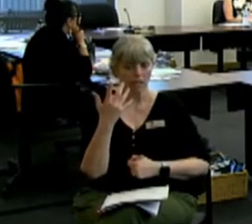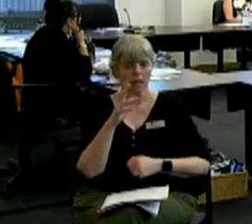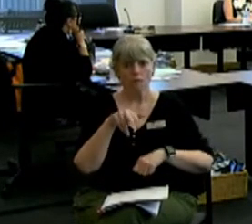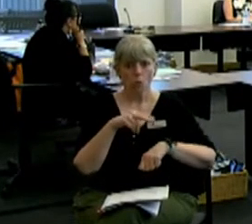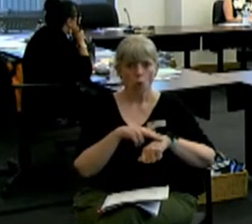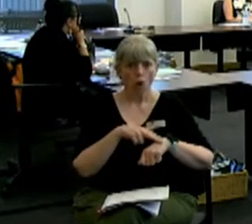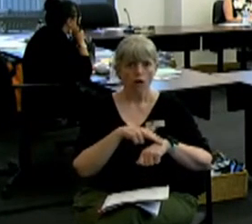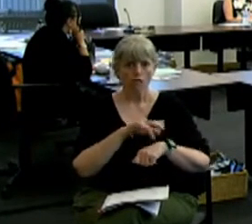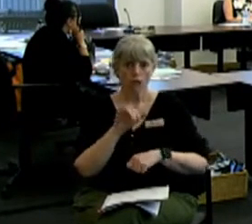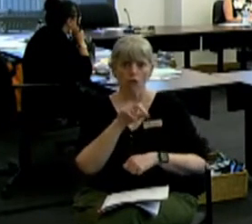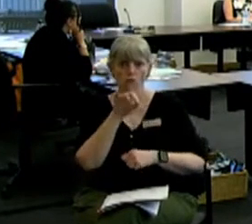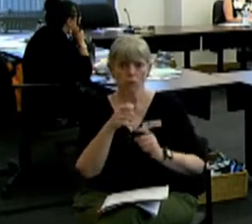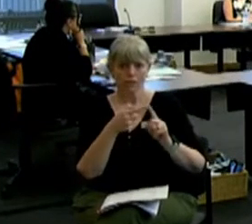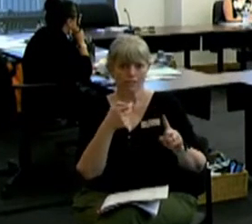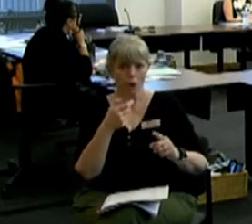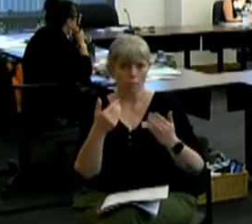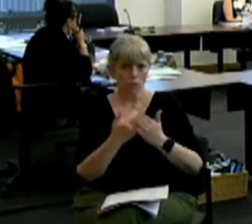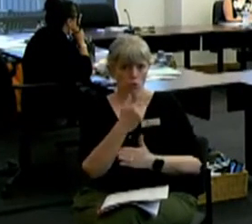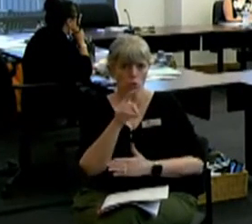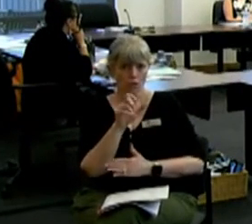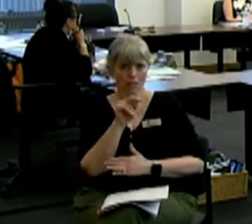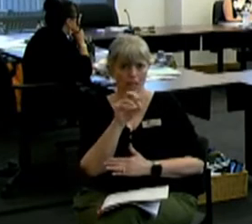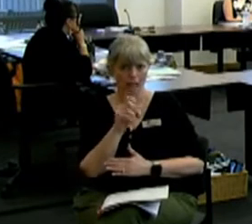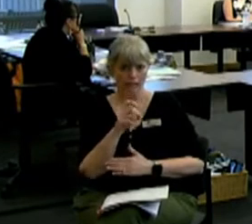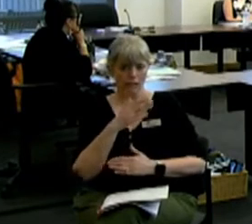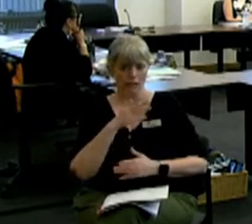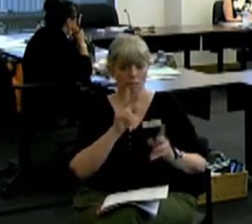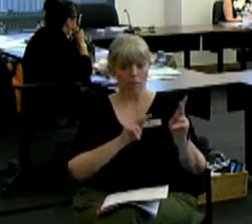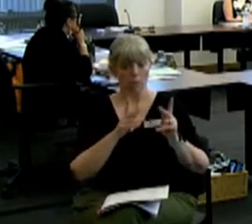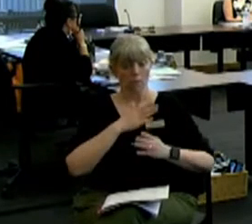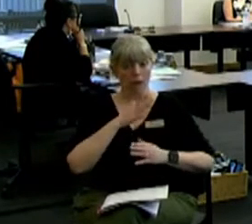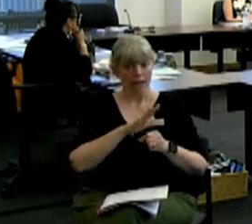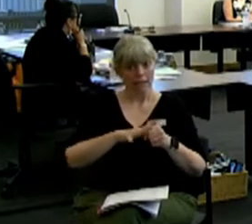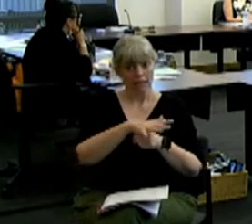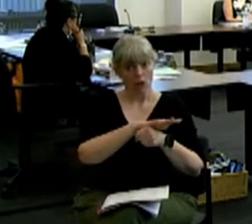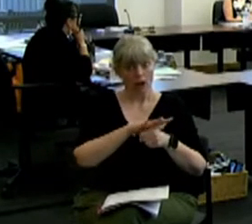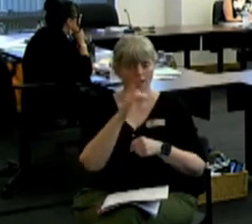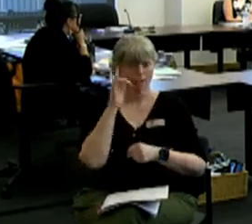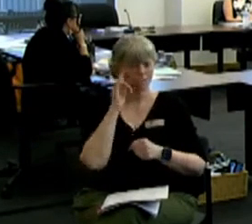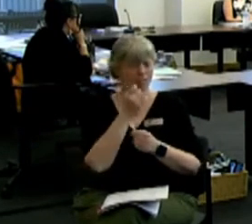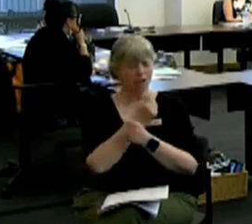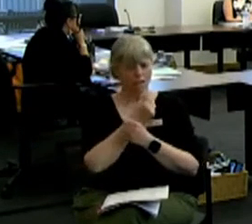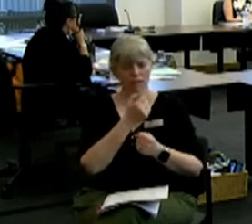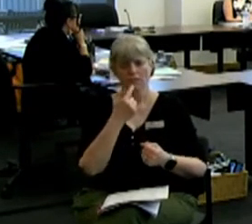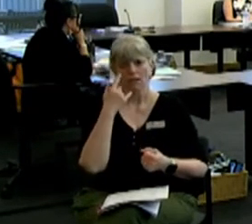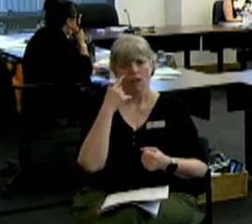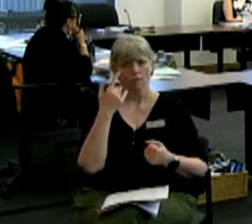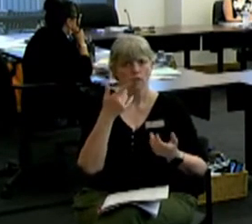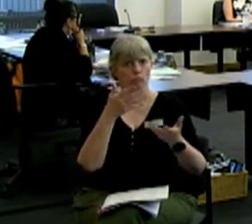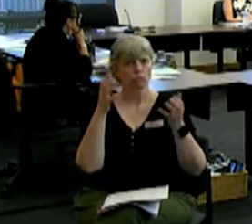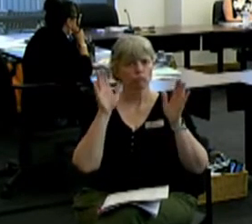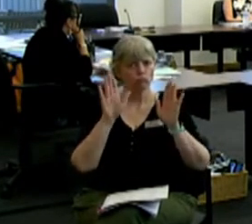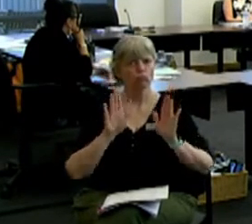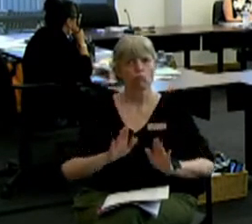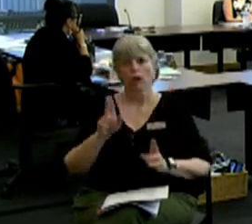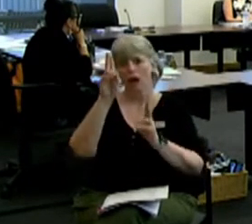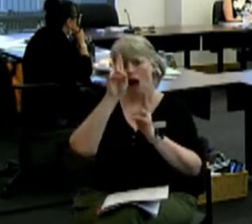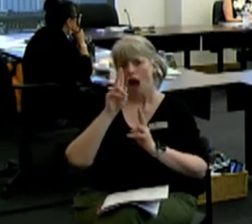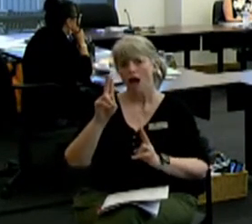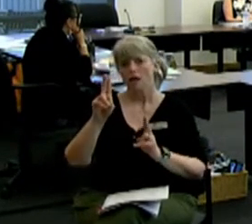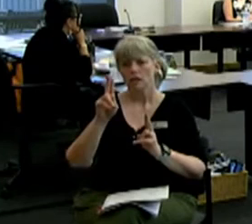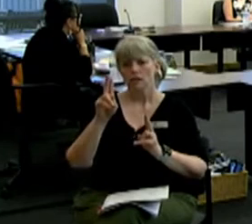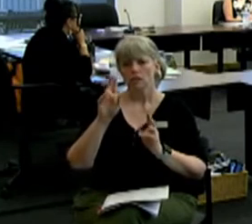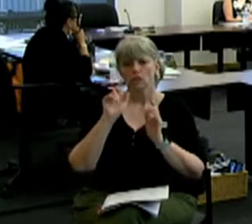course, Judy is from New Lenox. The constituents in my territory loved it. They thought it was a great honor to bestow about someone who had been